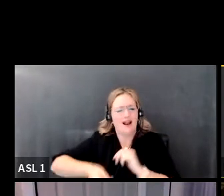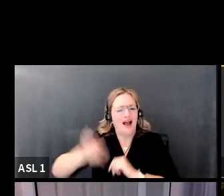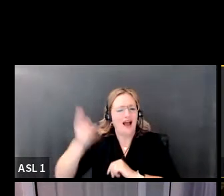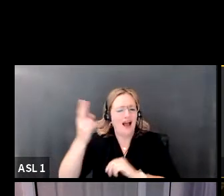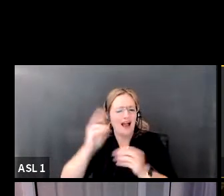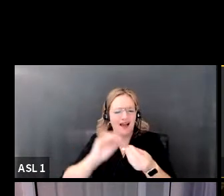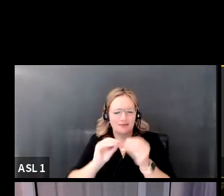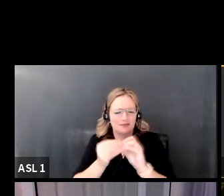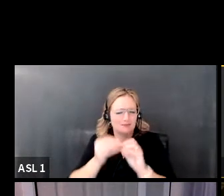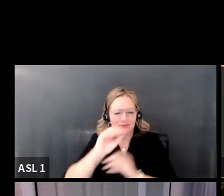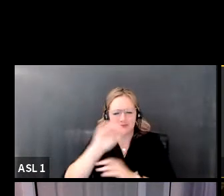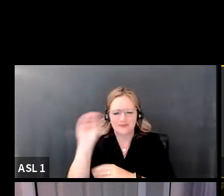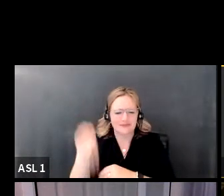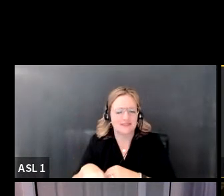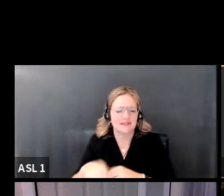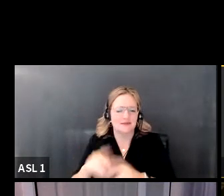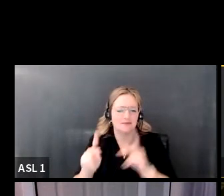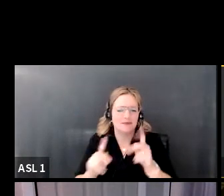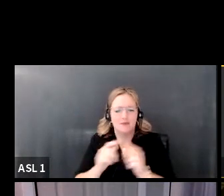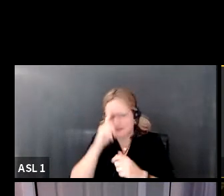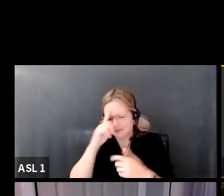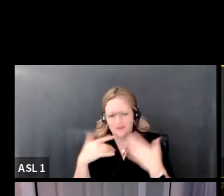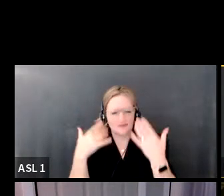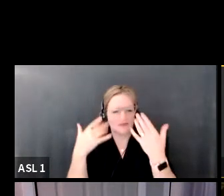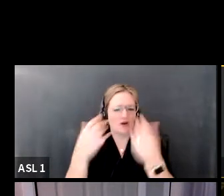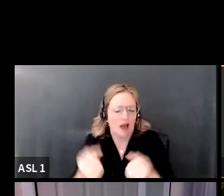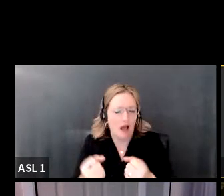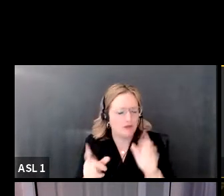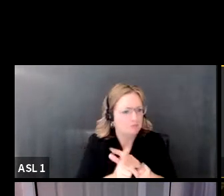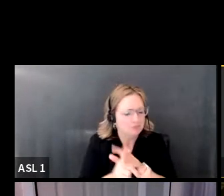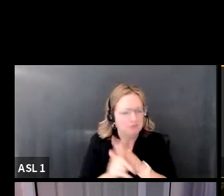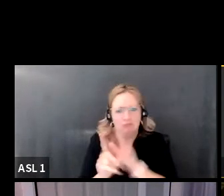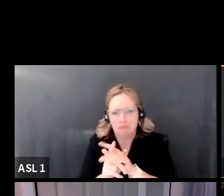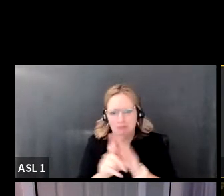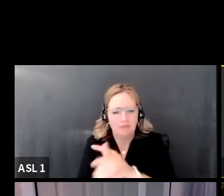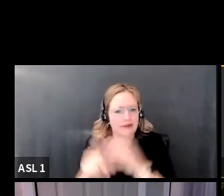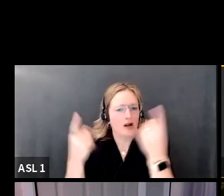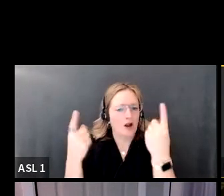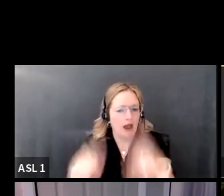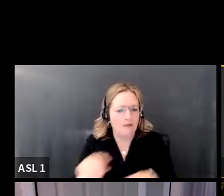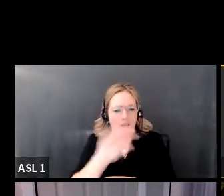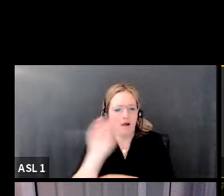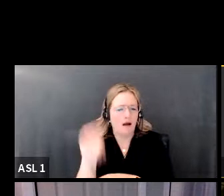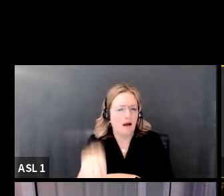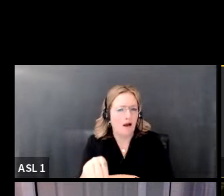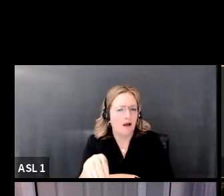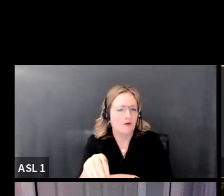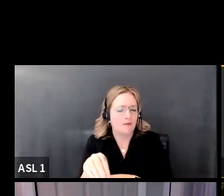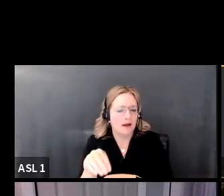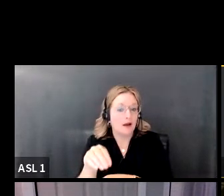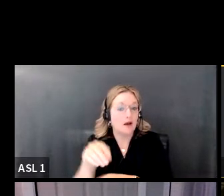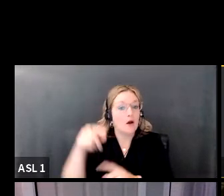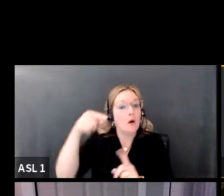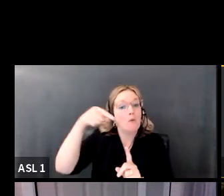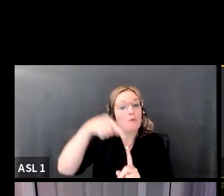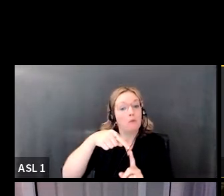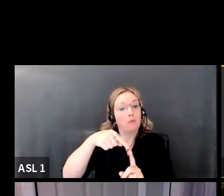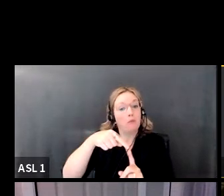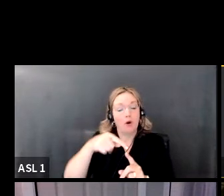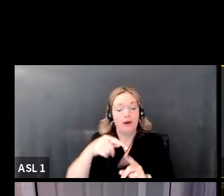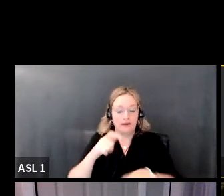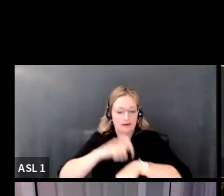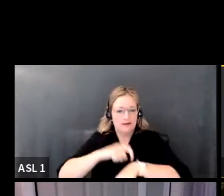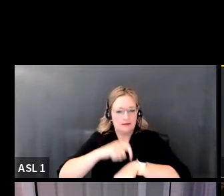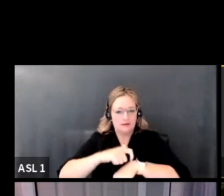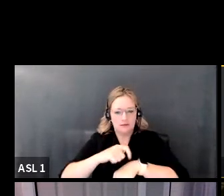mental health issues uh that are occurring in our city i'm just wondering though in terms of actual time frame based on